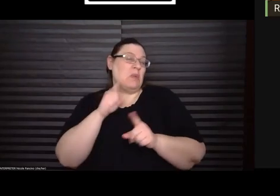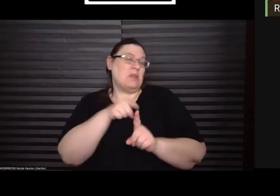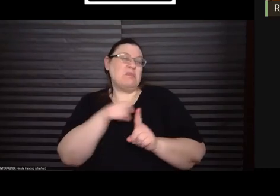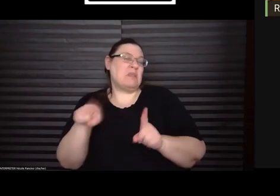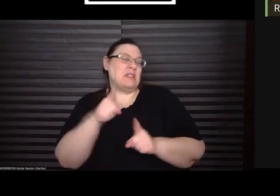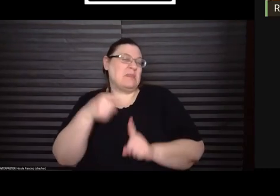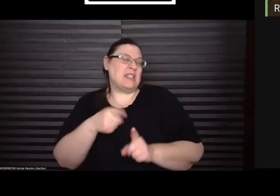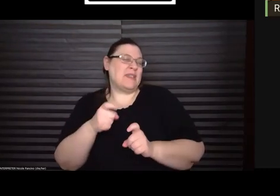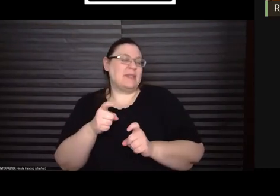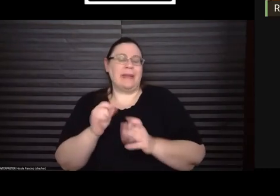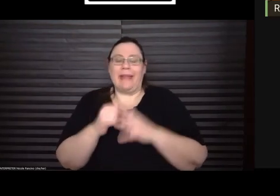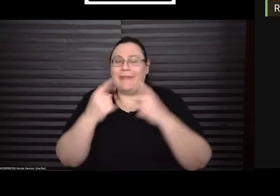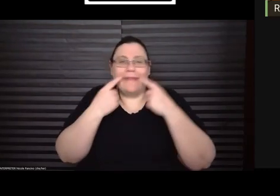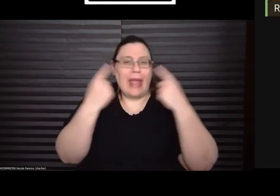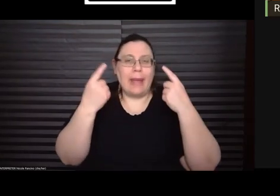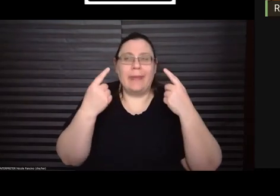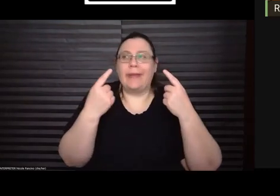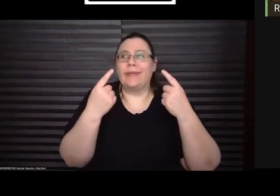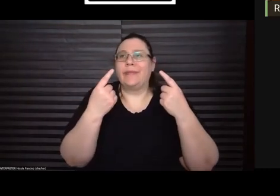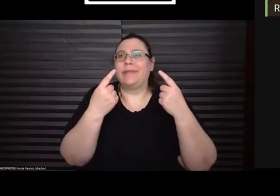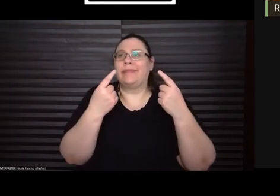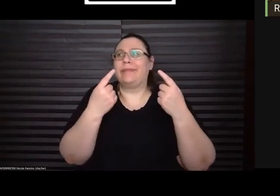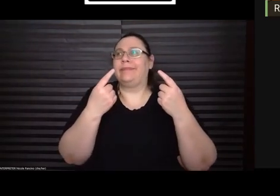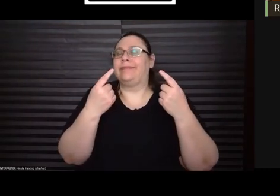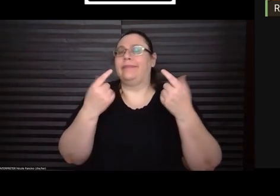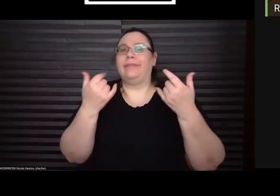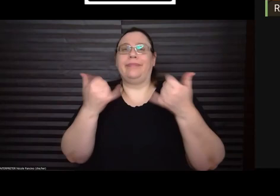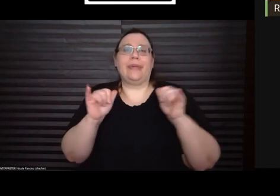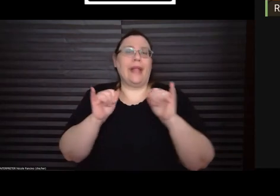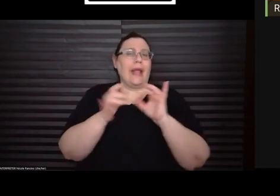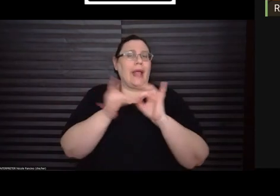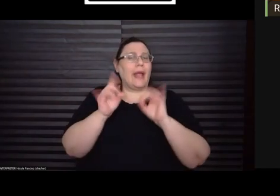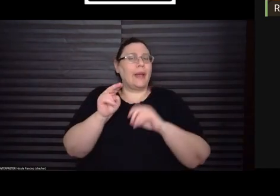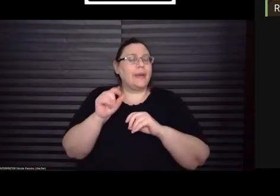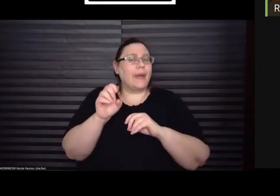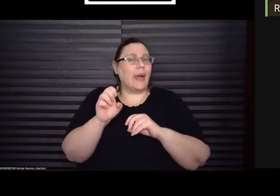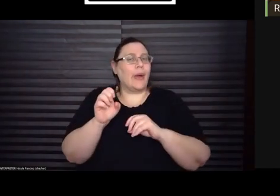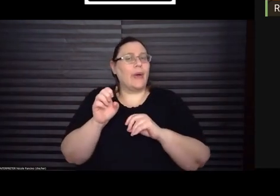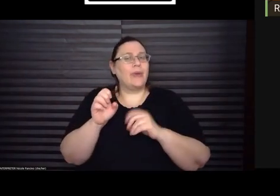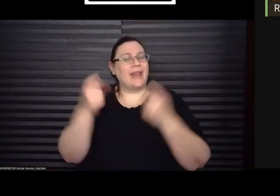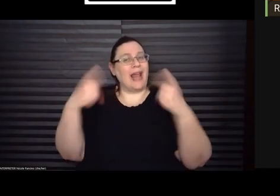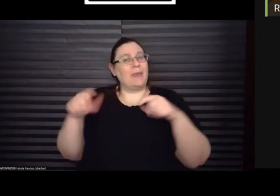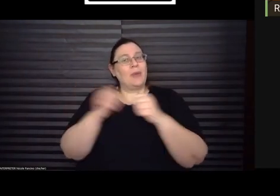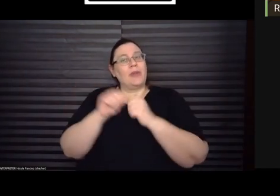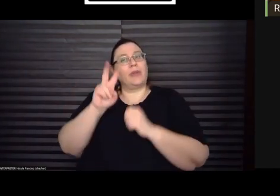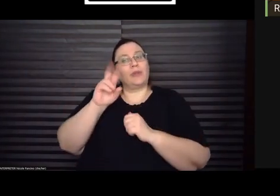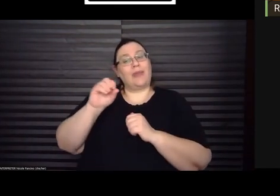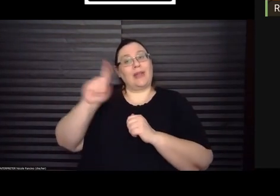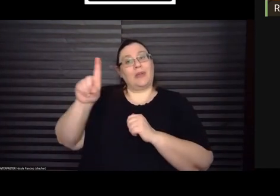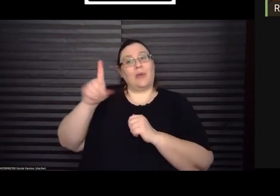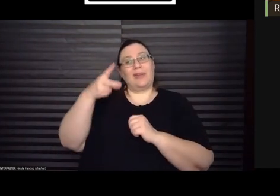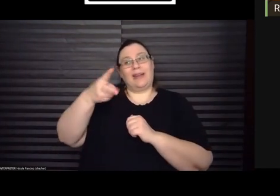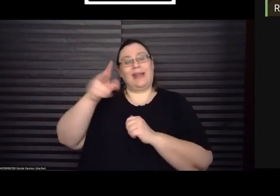that famous little kind of play note that came with 2001 A